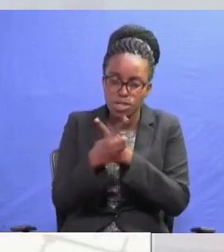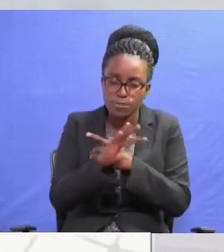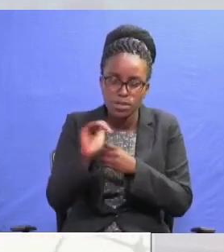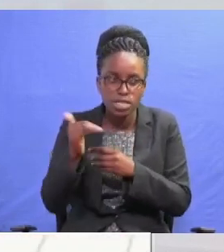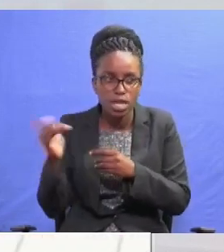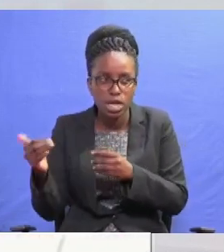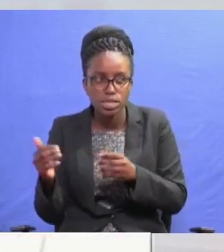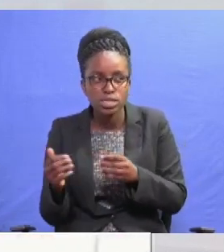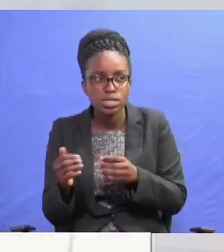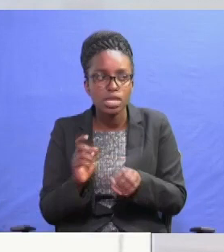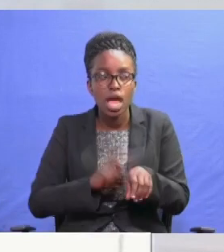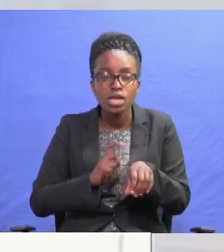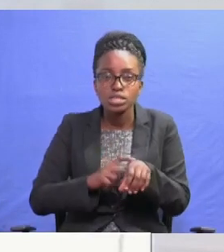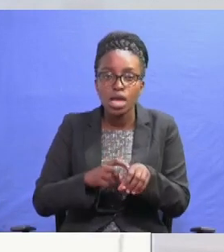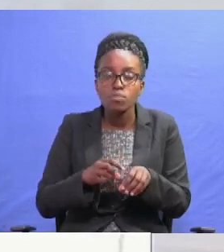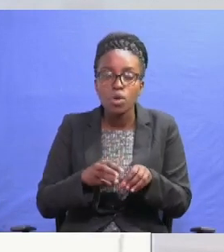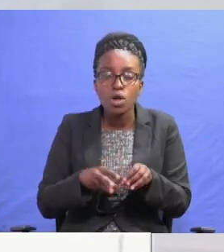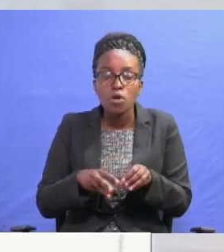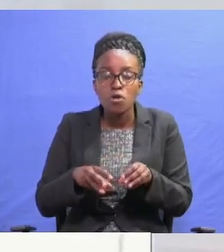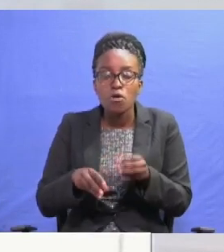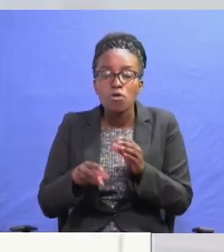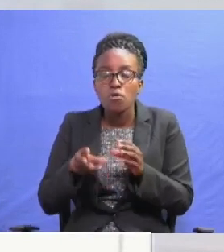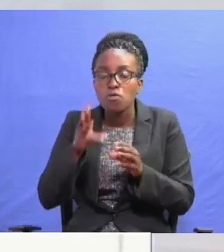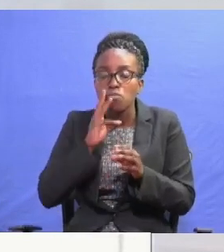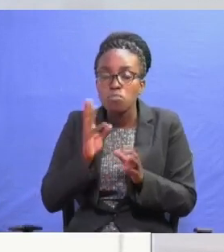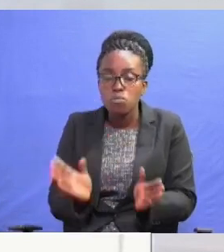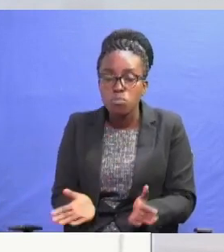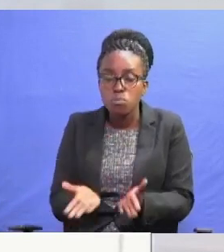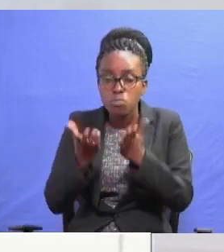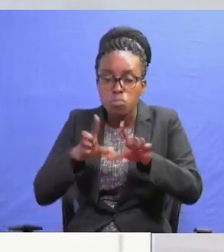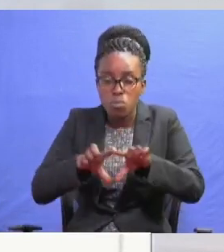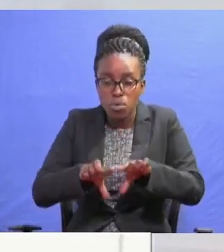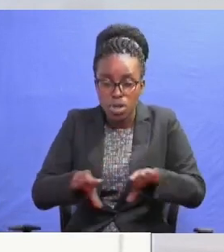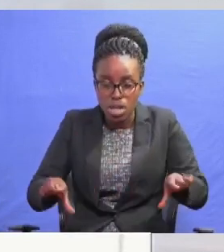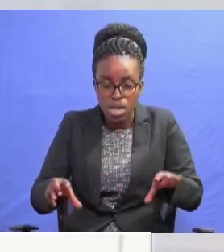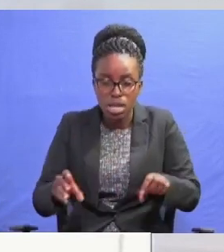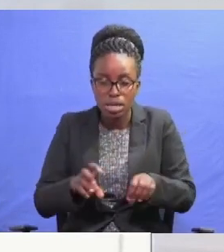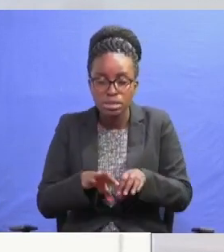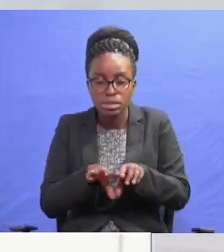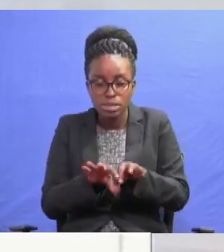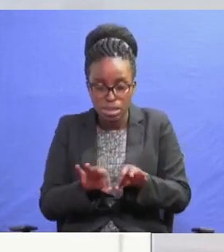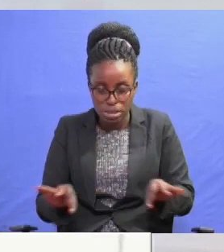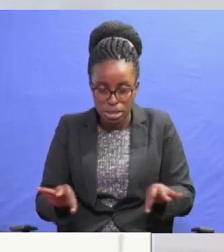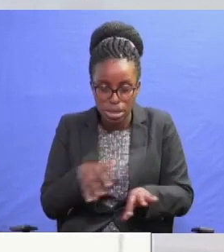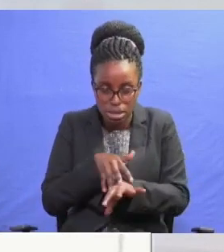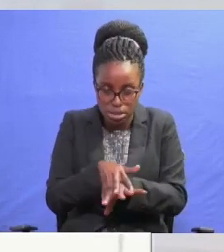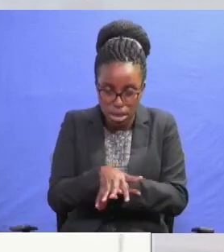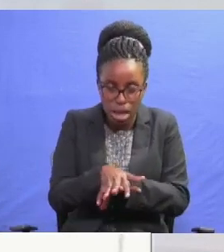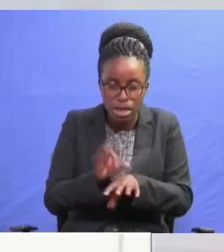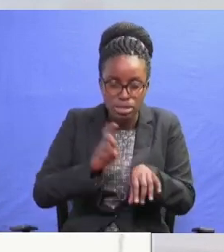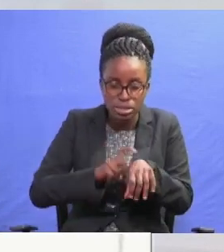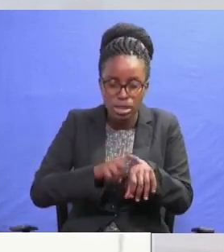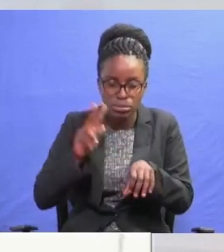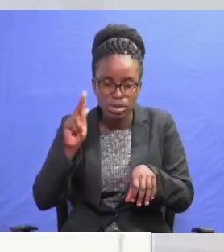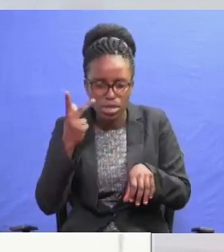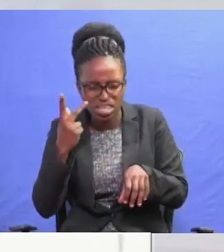is this flash flood and of course the landslide. Well, should we be worried as Kenyans of